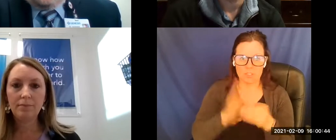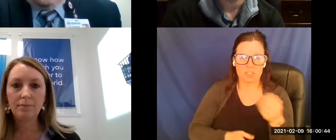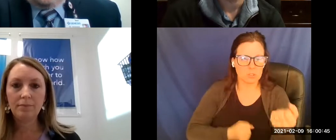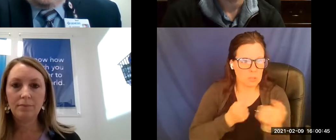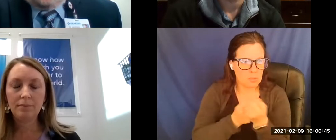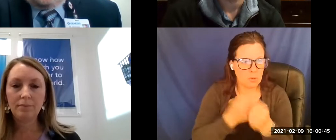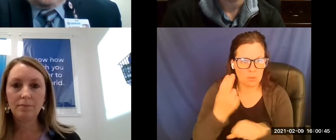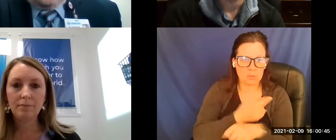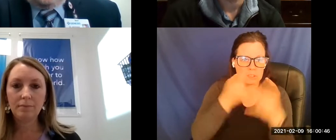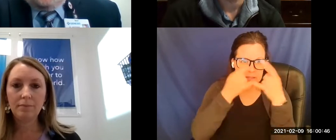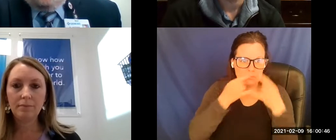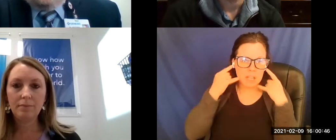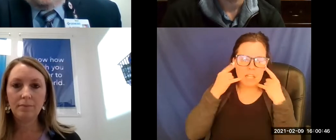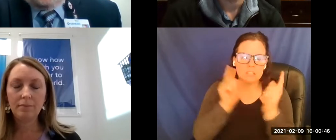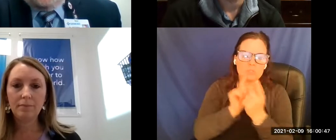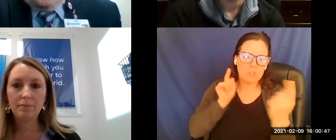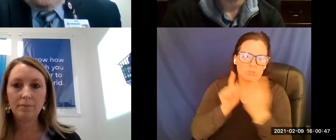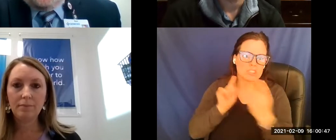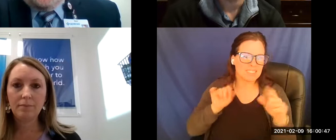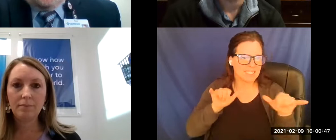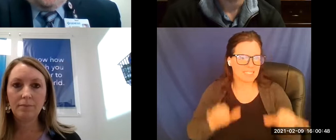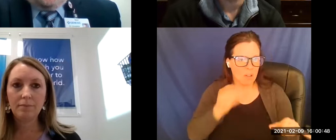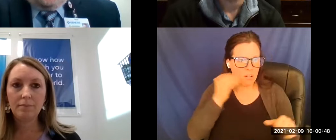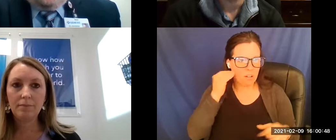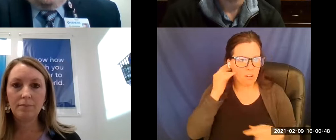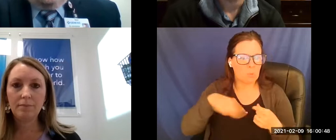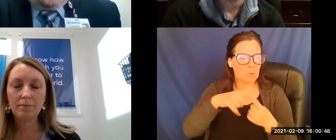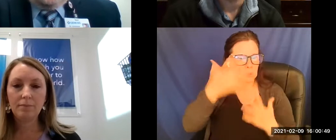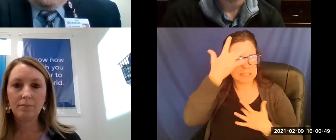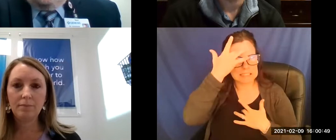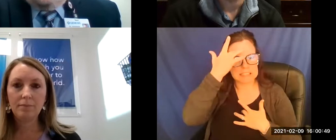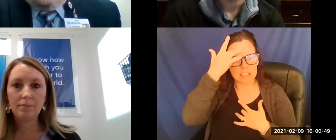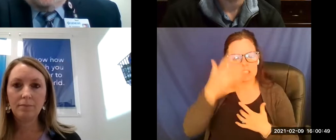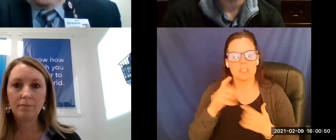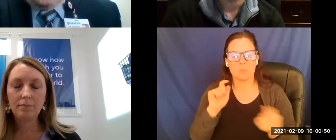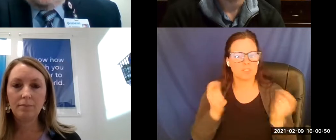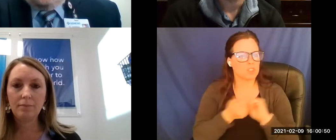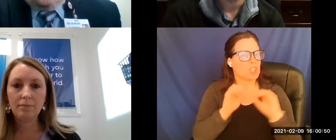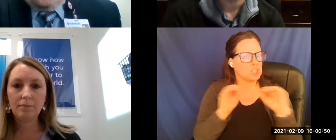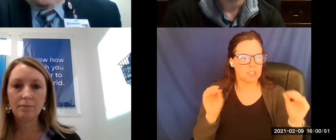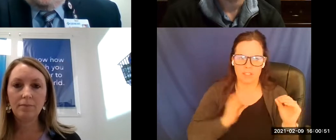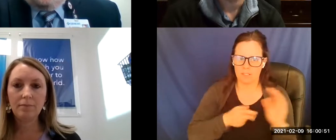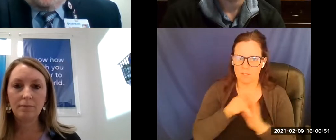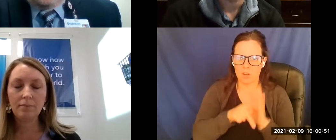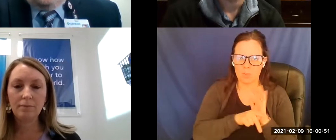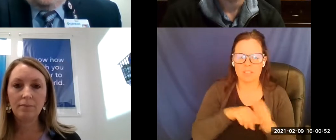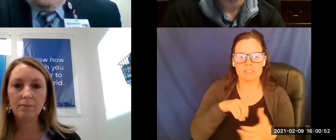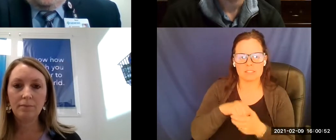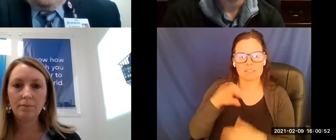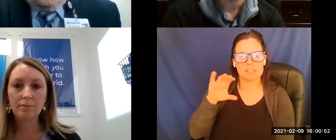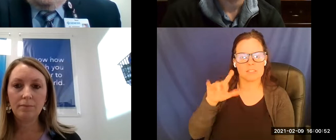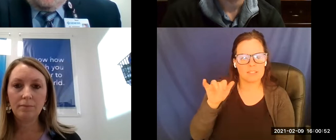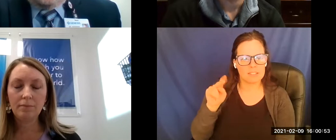masks and social distancing, staying home with when you're sick. We've changed none of our policies in our clinics or in our